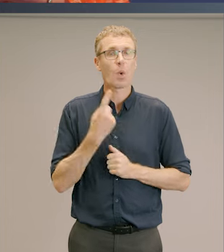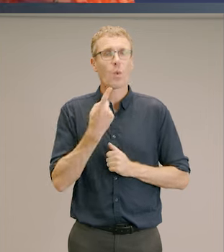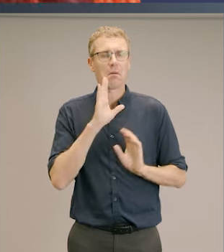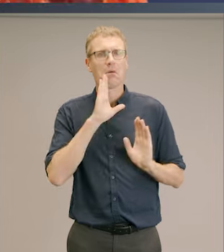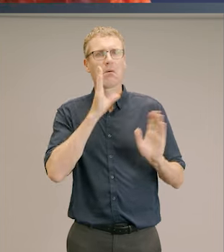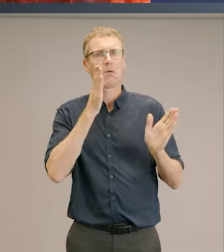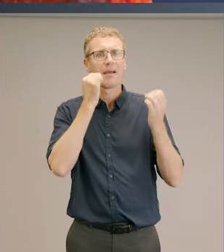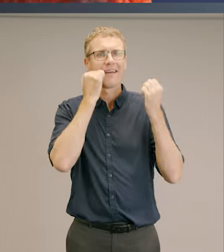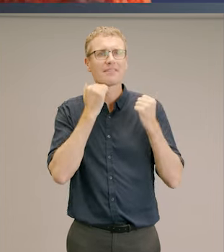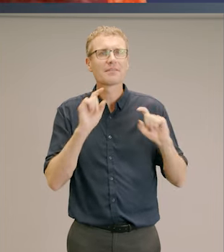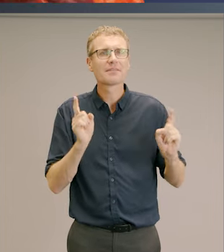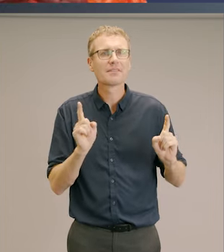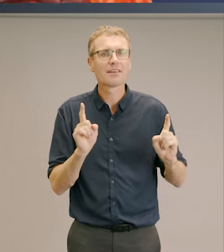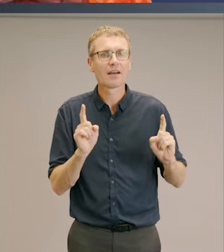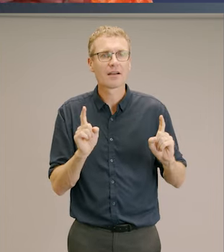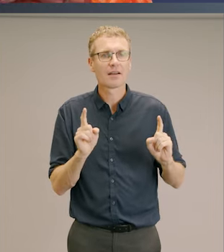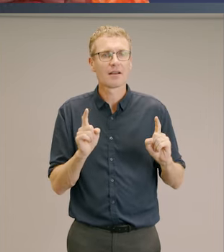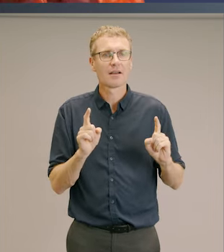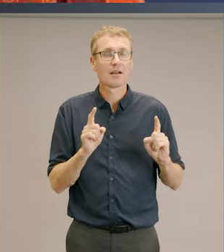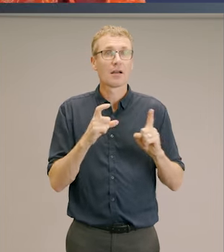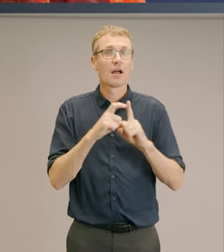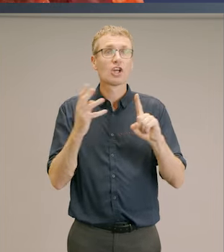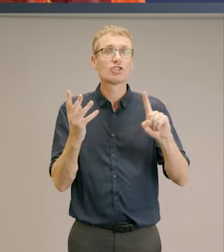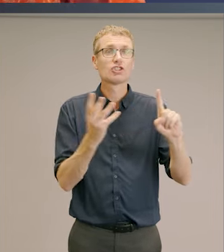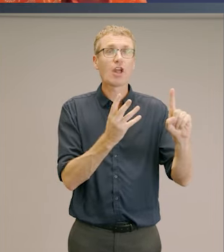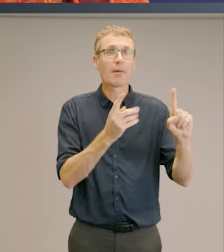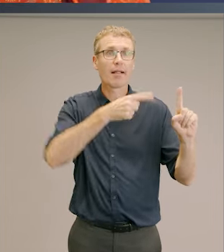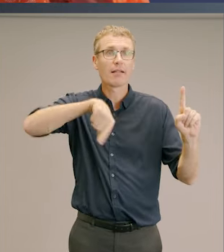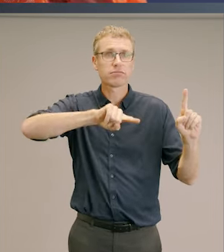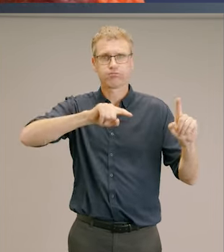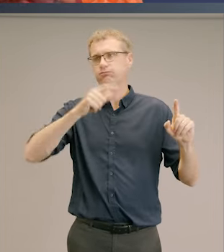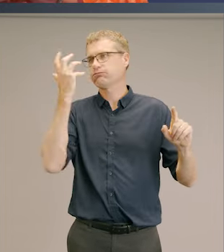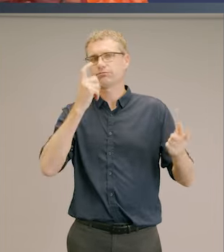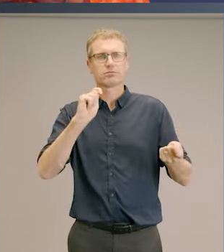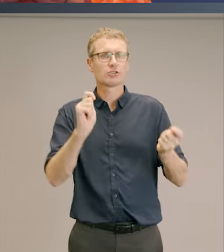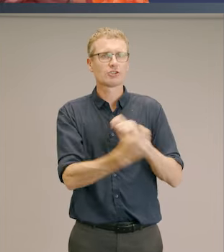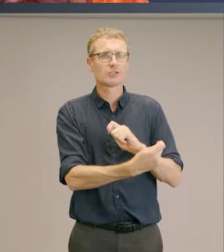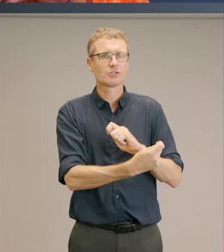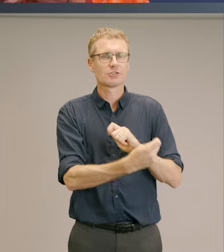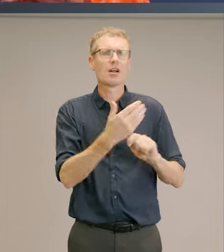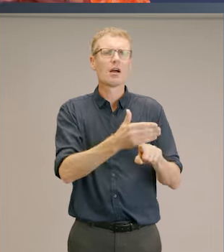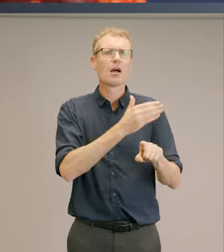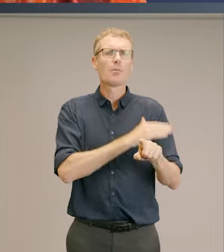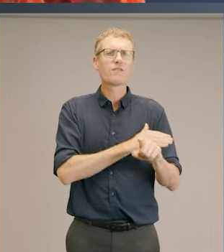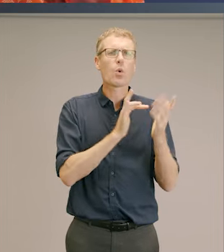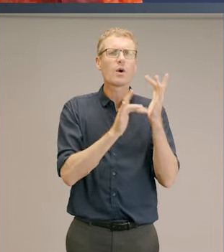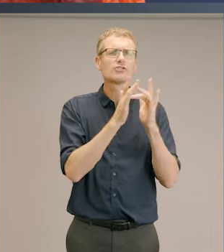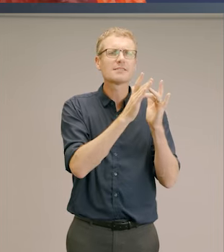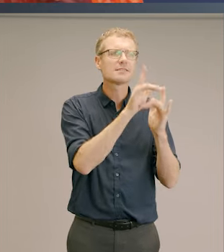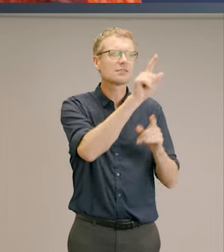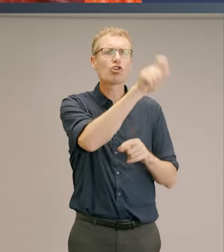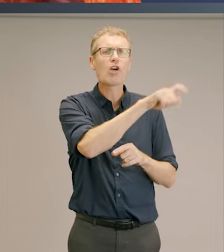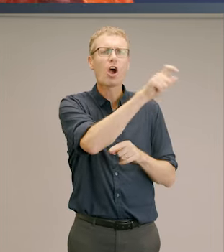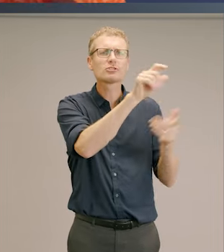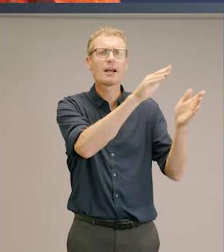One of the most outstanding pieces of evidence is there was incredible transformation for the disciples. So these are the same